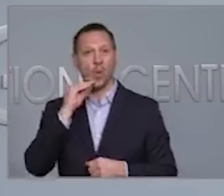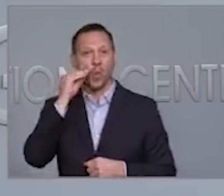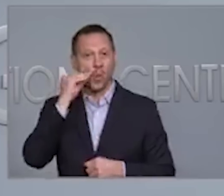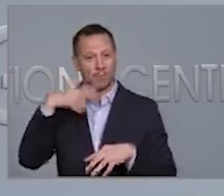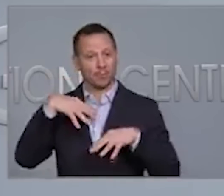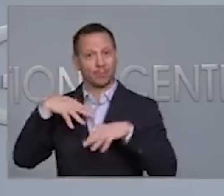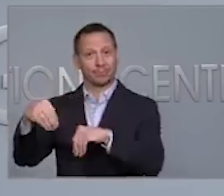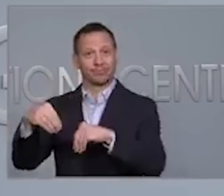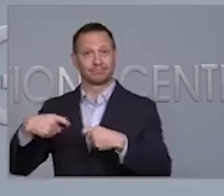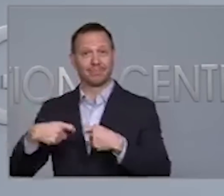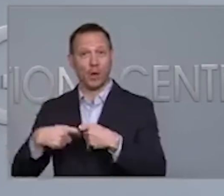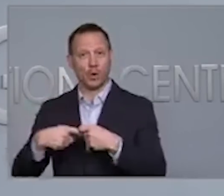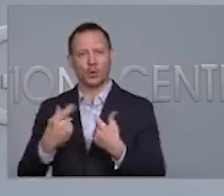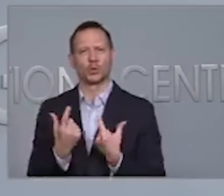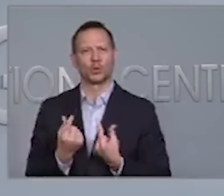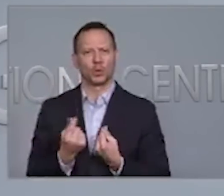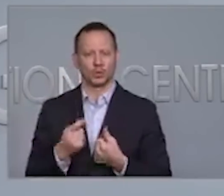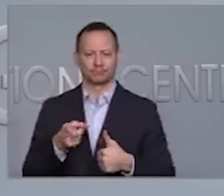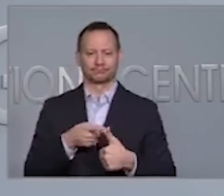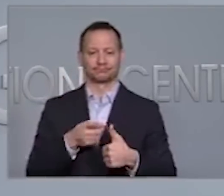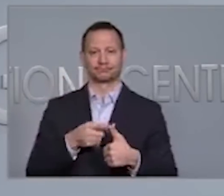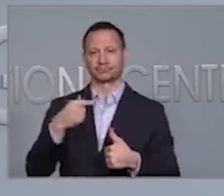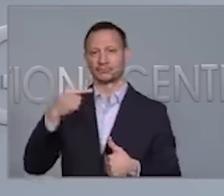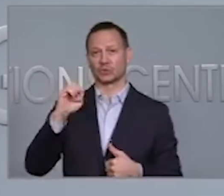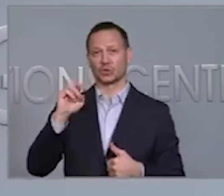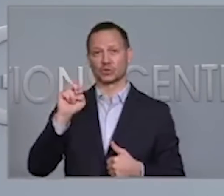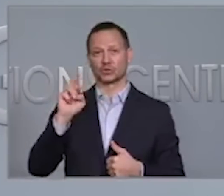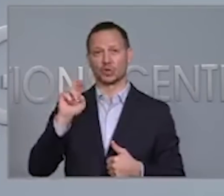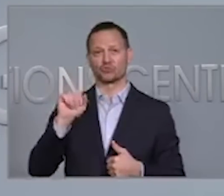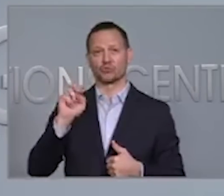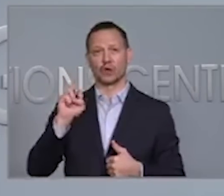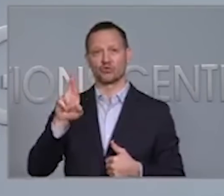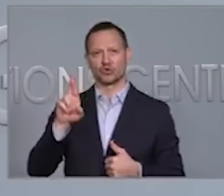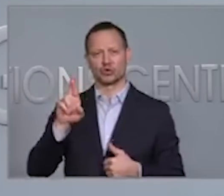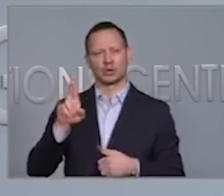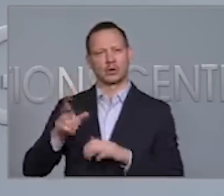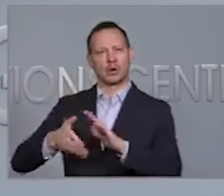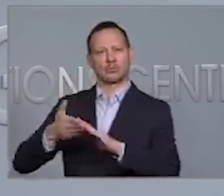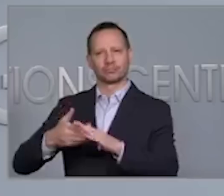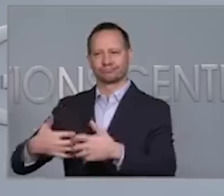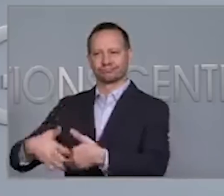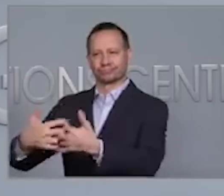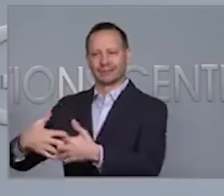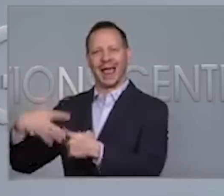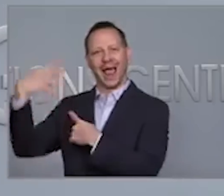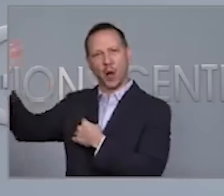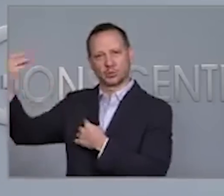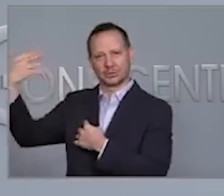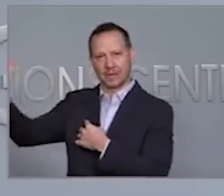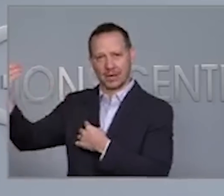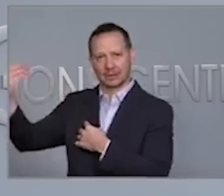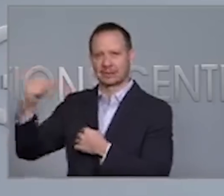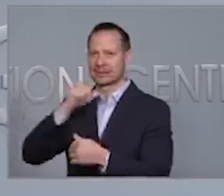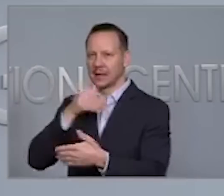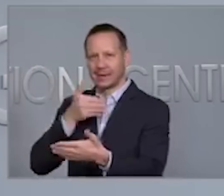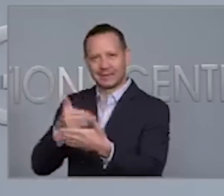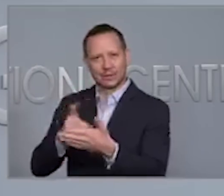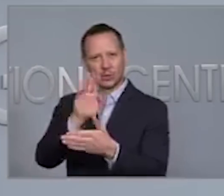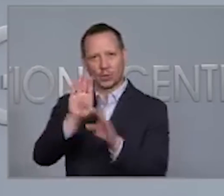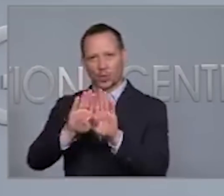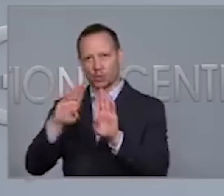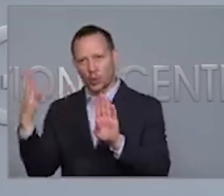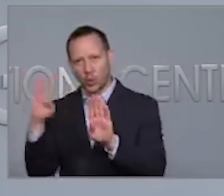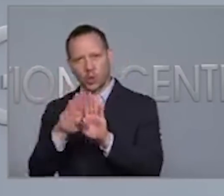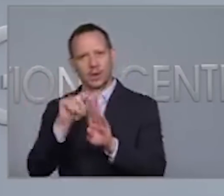mind. Only operate generators outside, away from open windows and doors so that you do not get